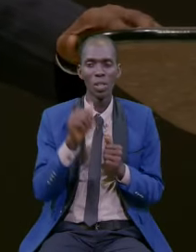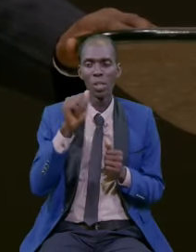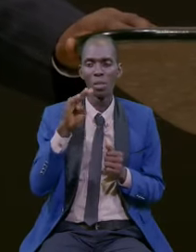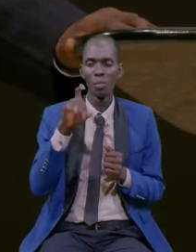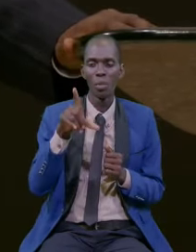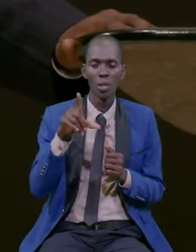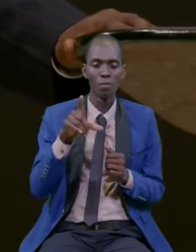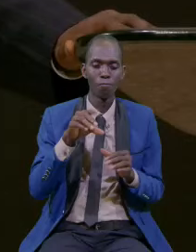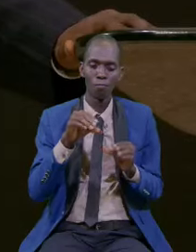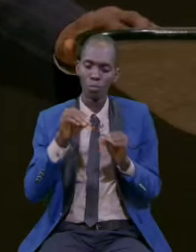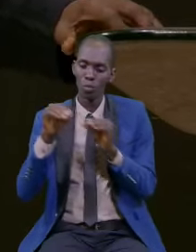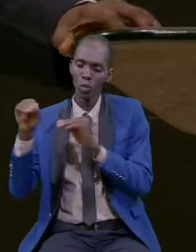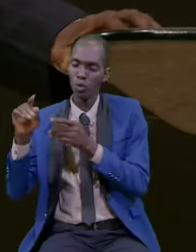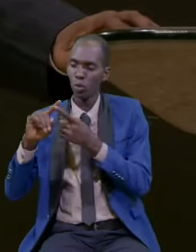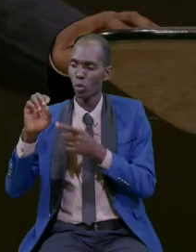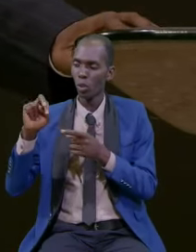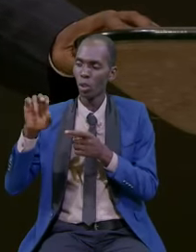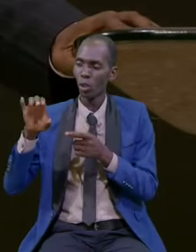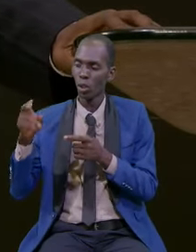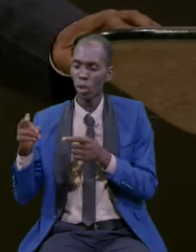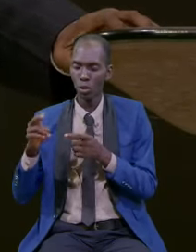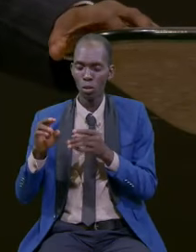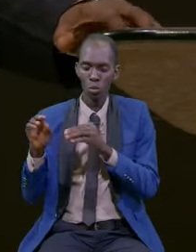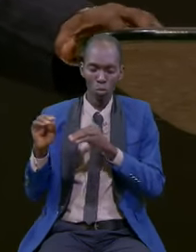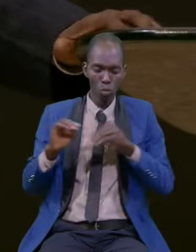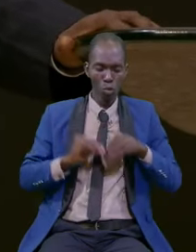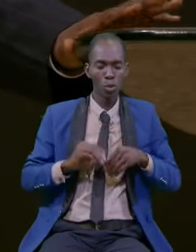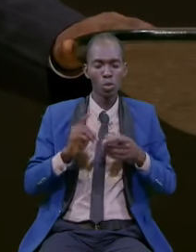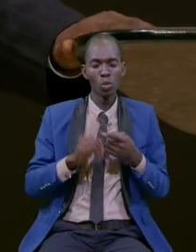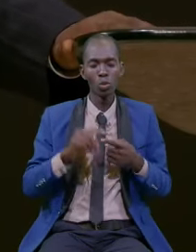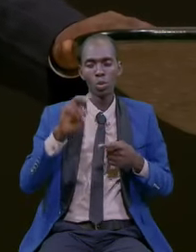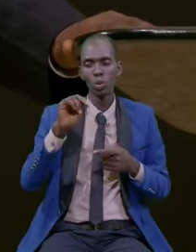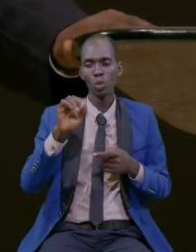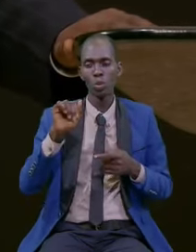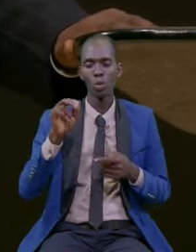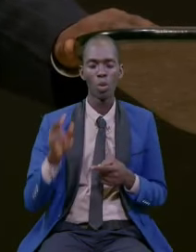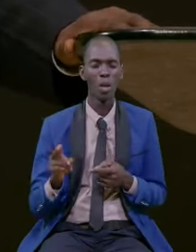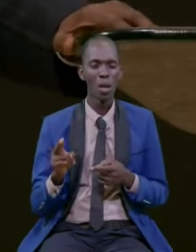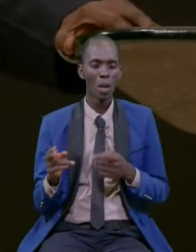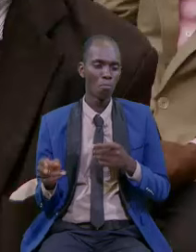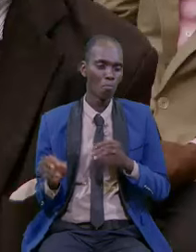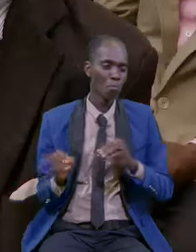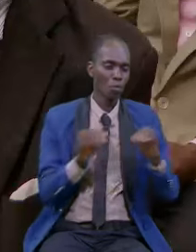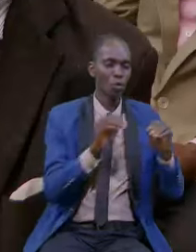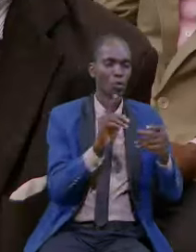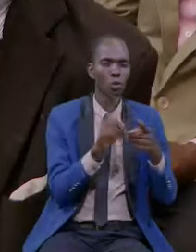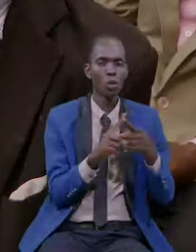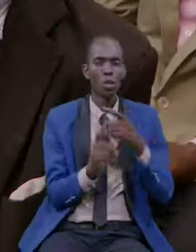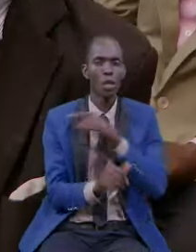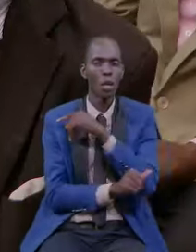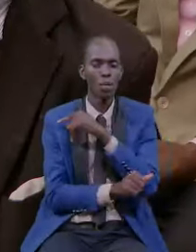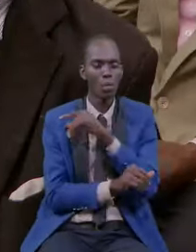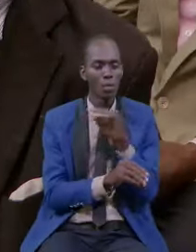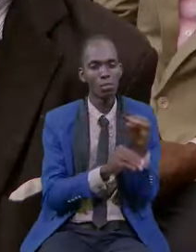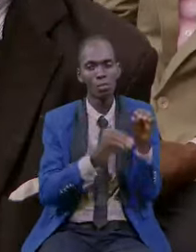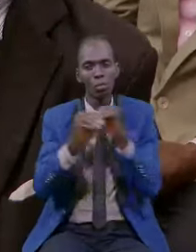Enoch. And then goes on to Noah. And then goes on to Abraham. And then goes on to Sarah, and comes